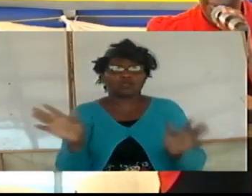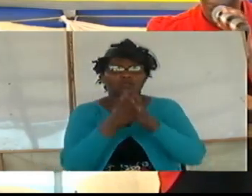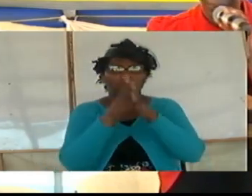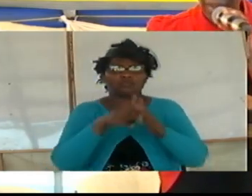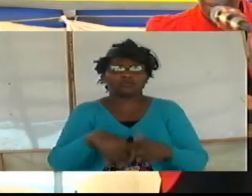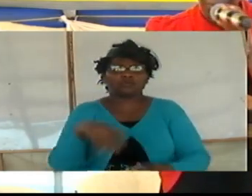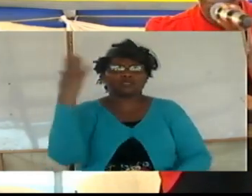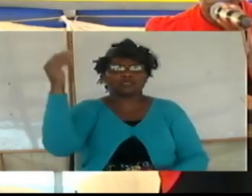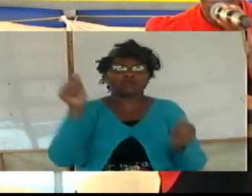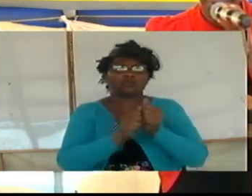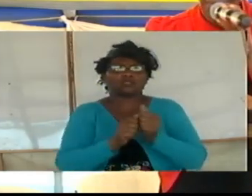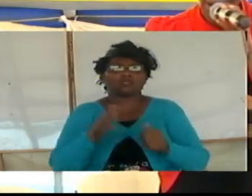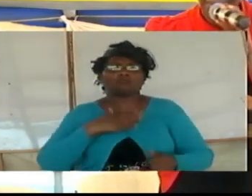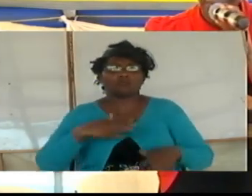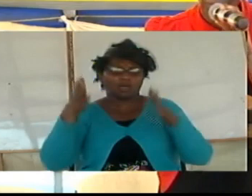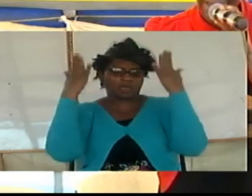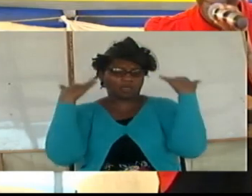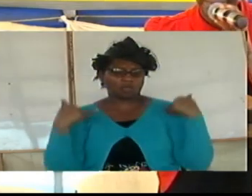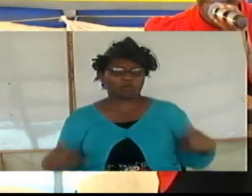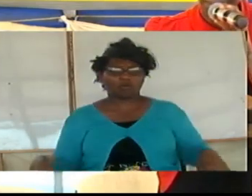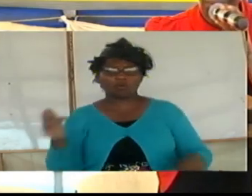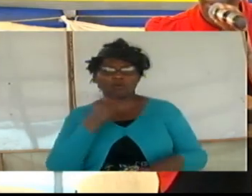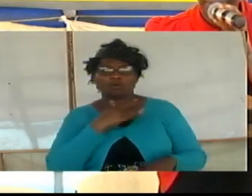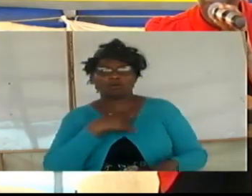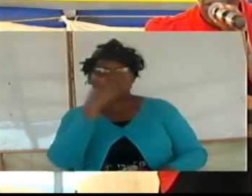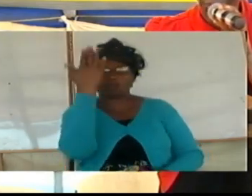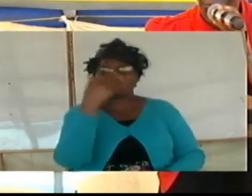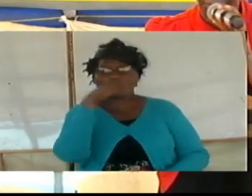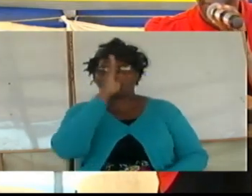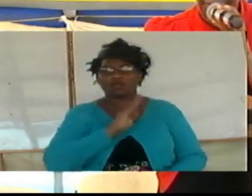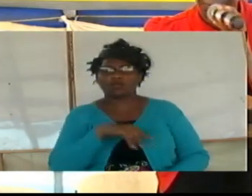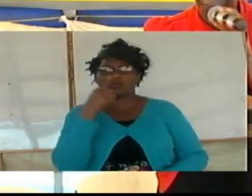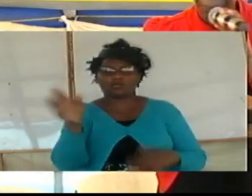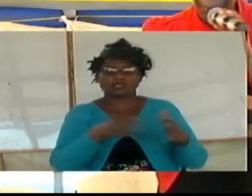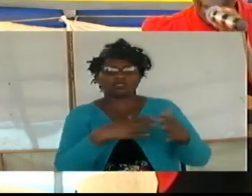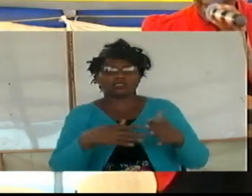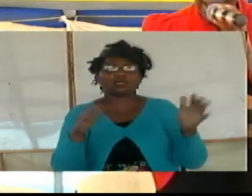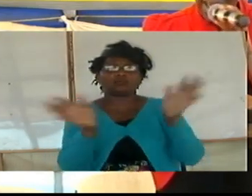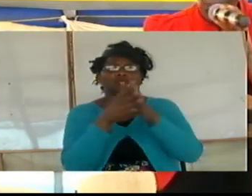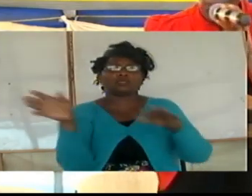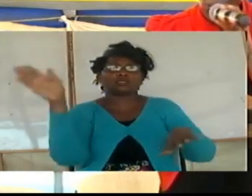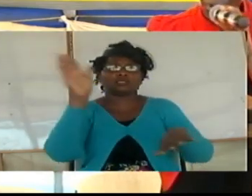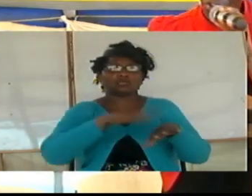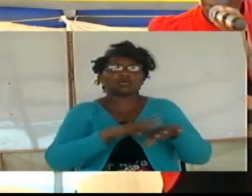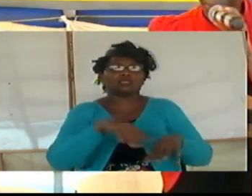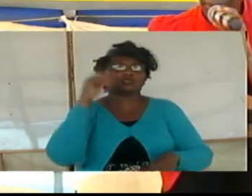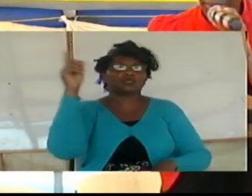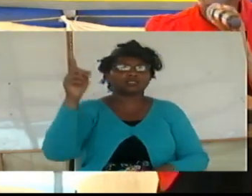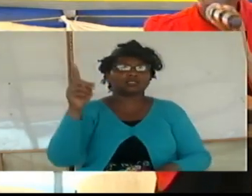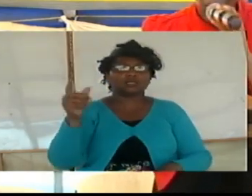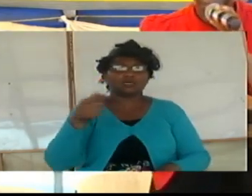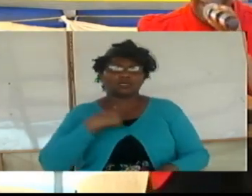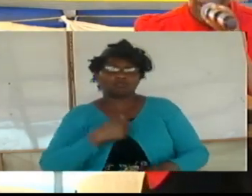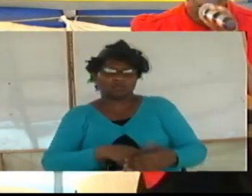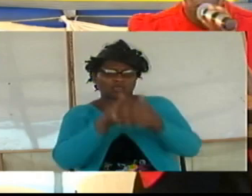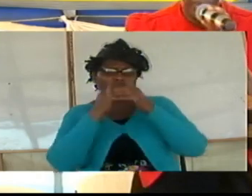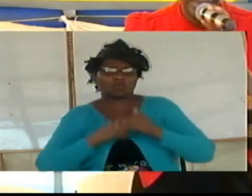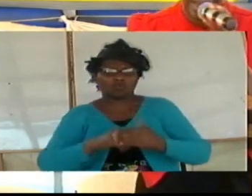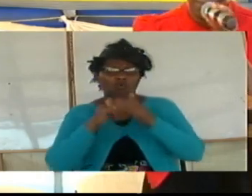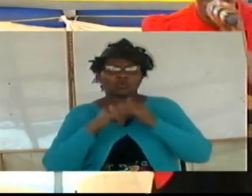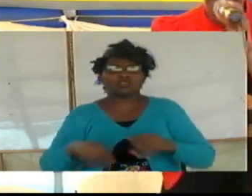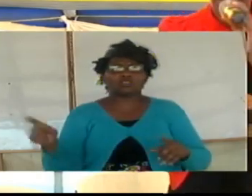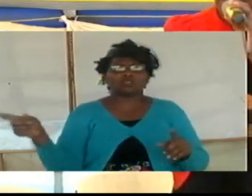heart. Before the gods will I sing praise unto thee. I will worship toward thy